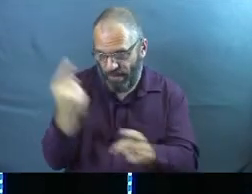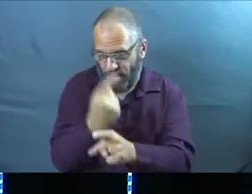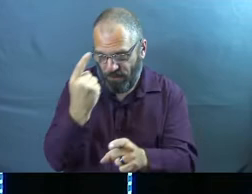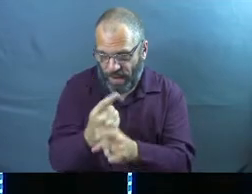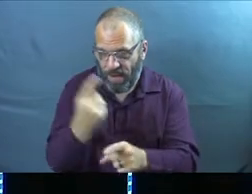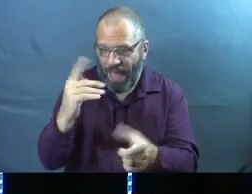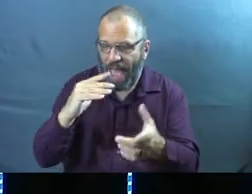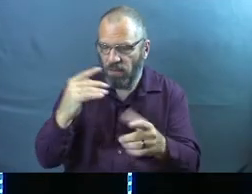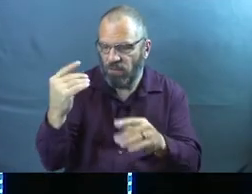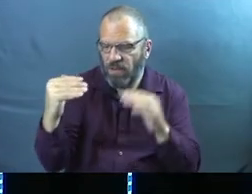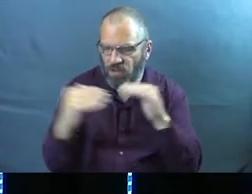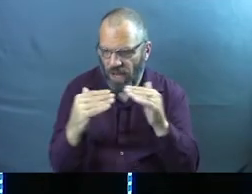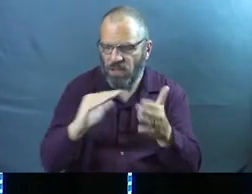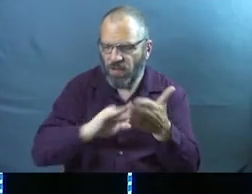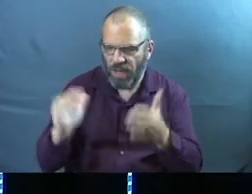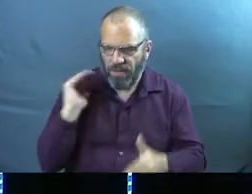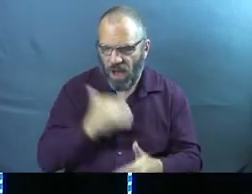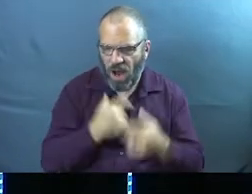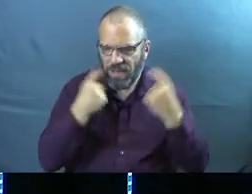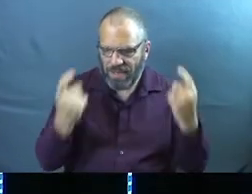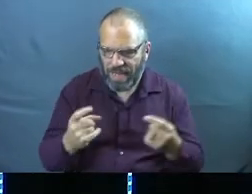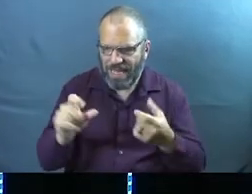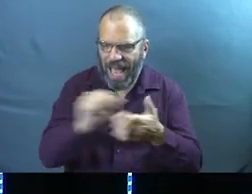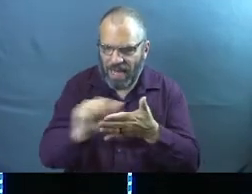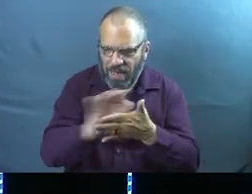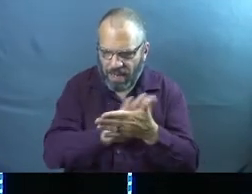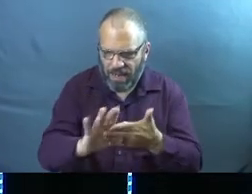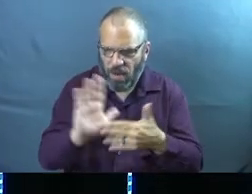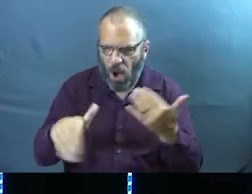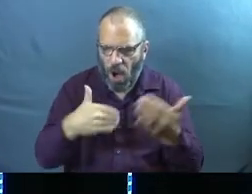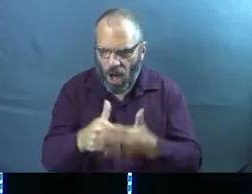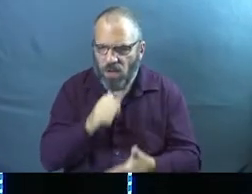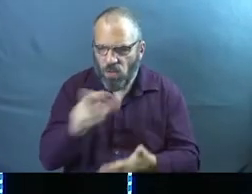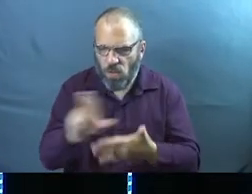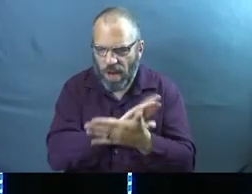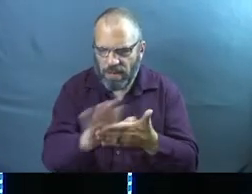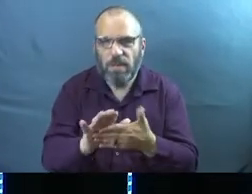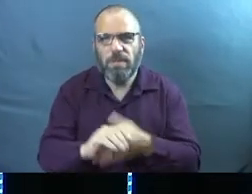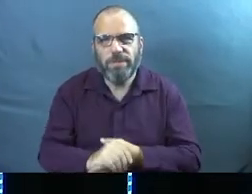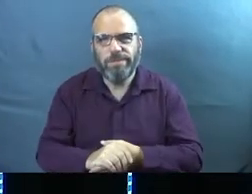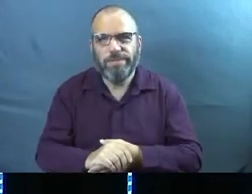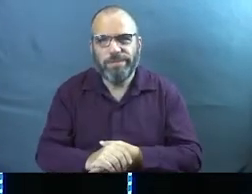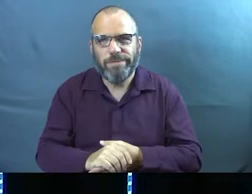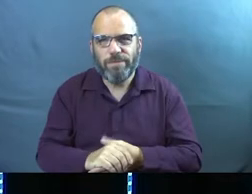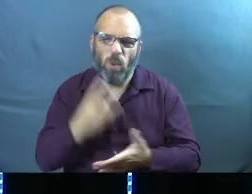faithful and just to forgive us our sins and to cleanse us from all wickedness.